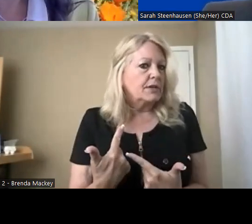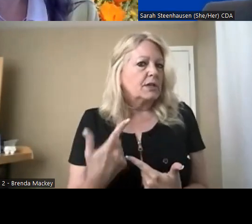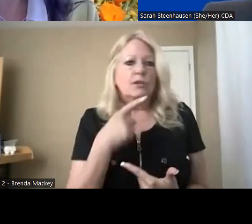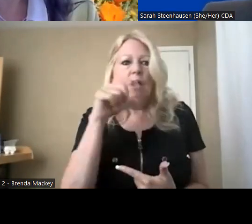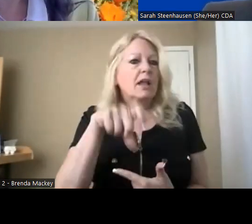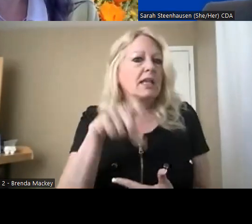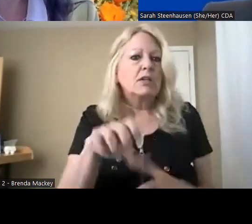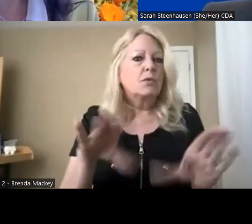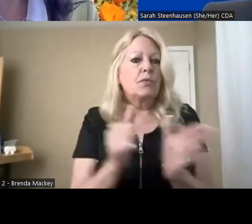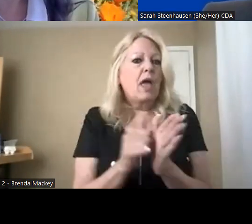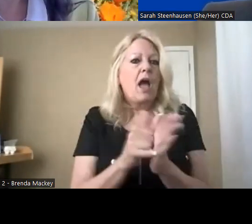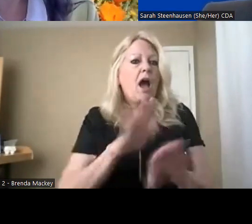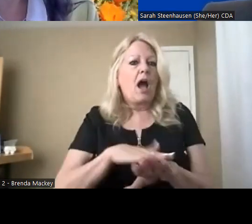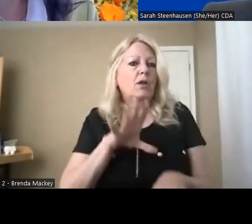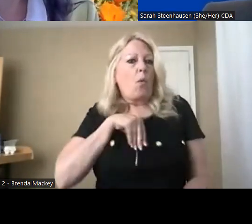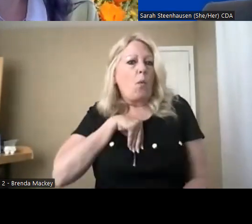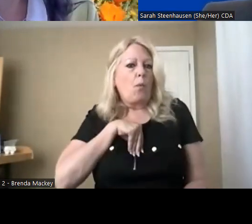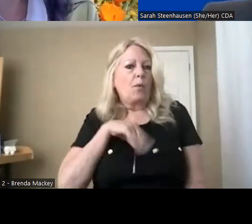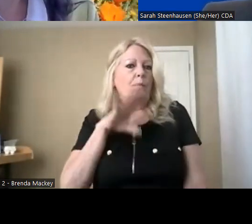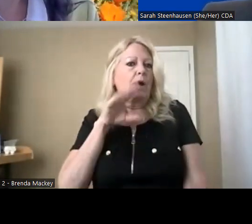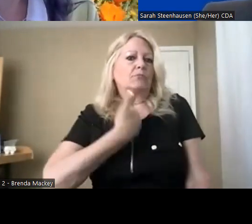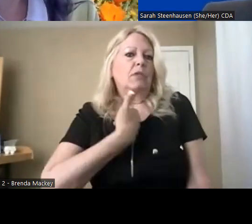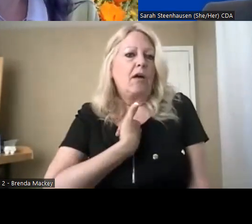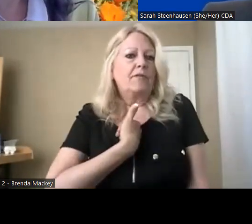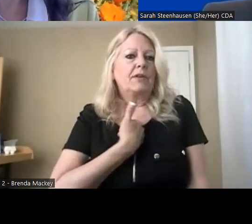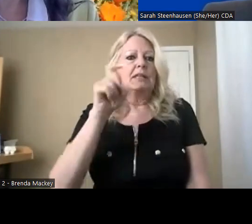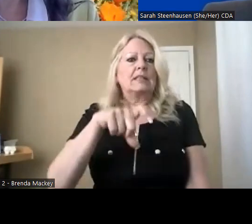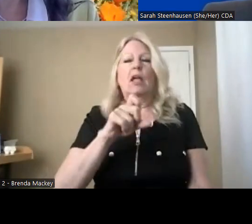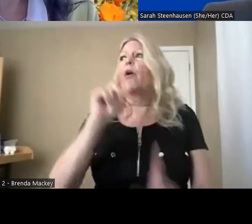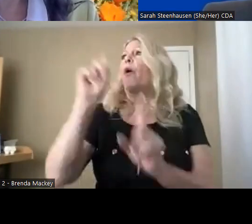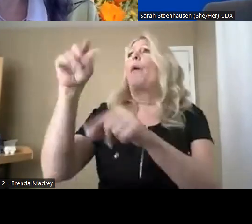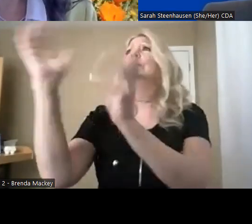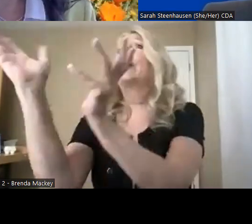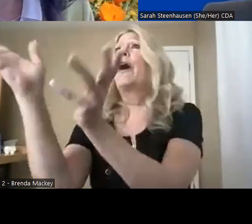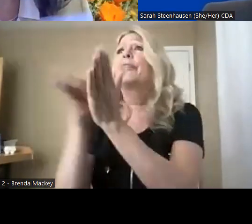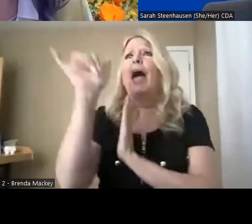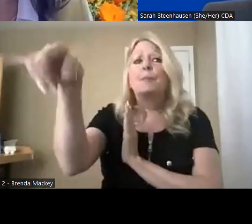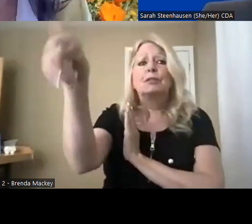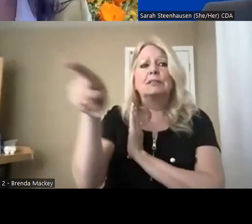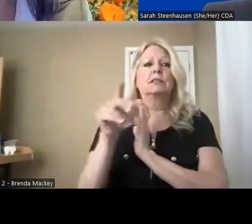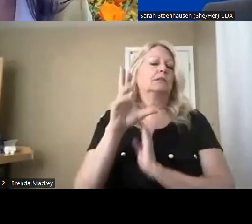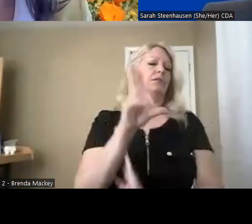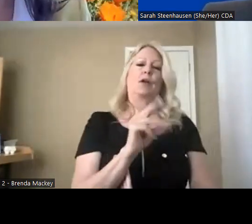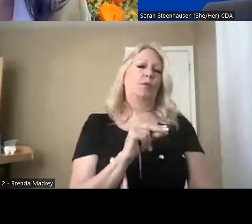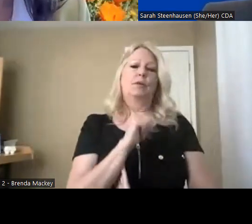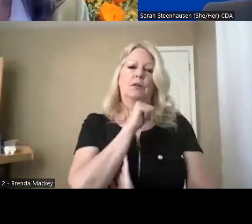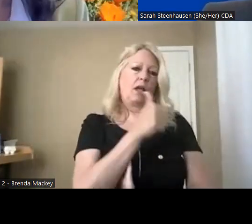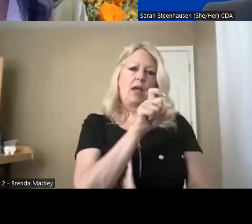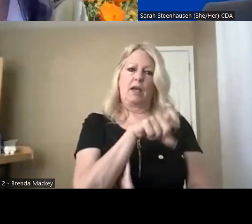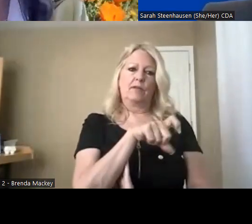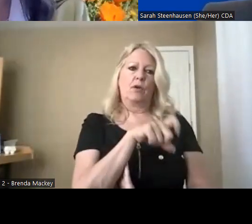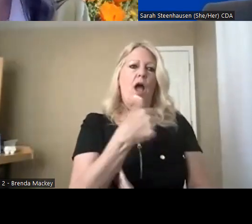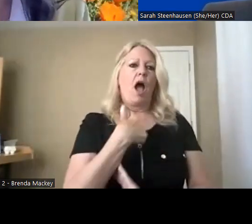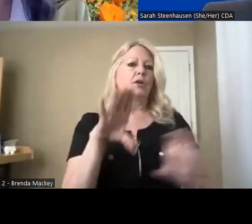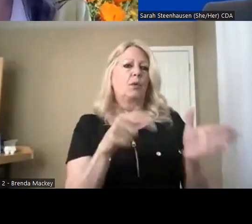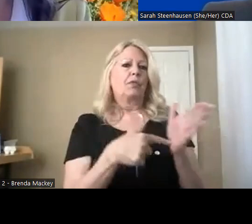will do that presentation for you, because he was suggesting, oh, you need to go talk to these people. I'm like, no, you don't. It's like, I'll do this for